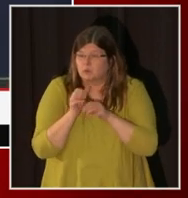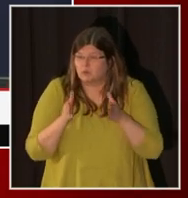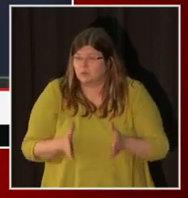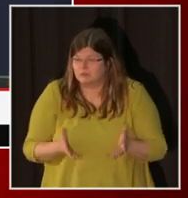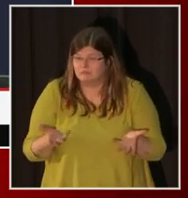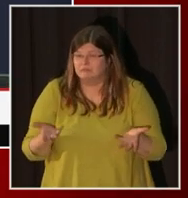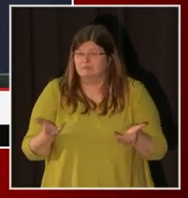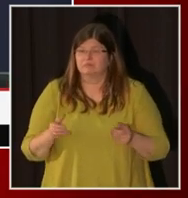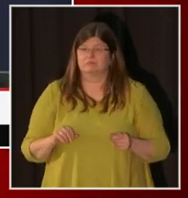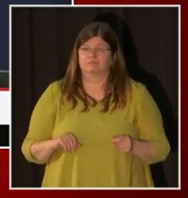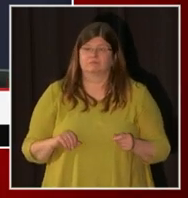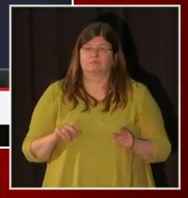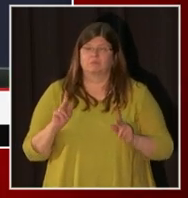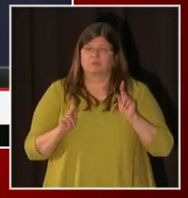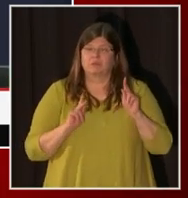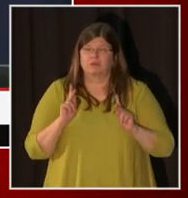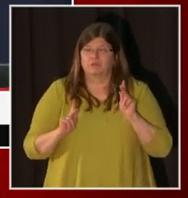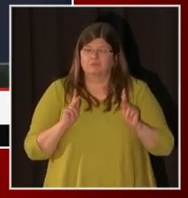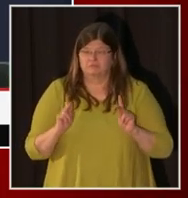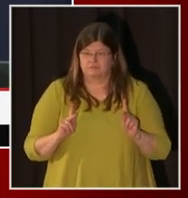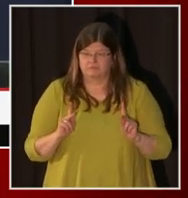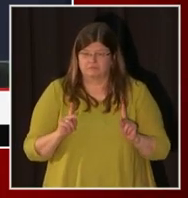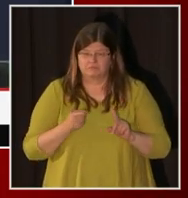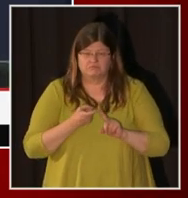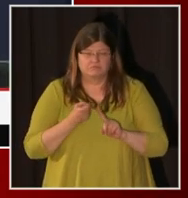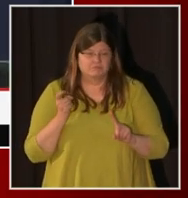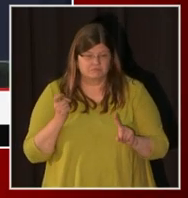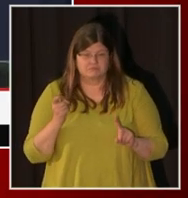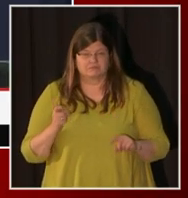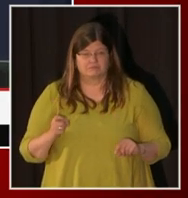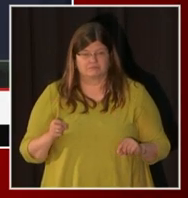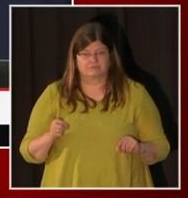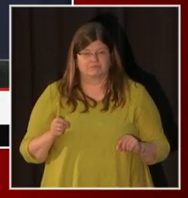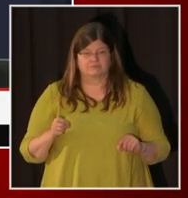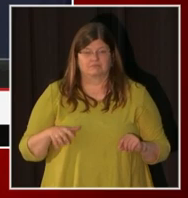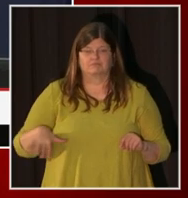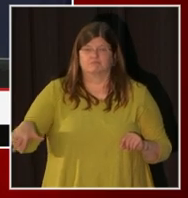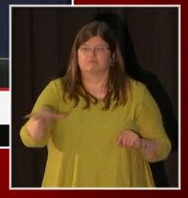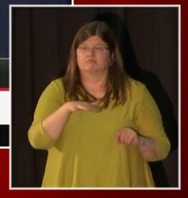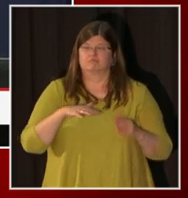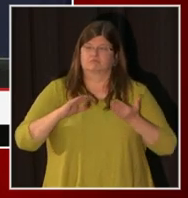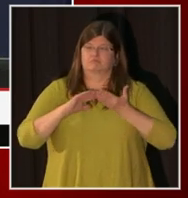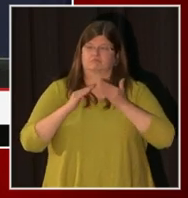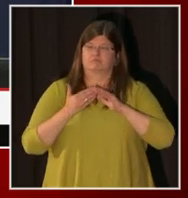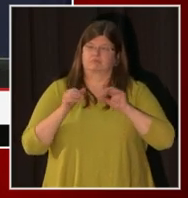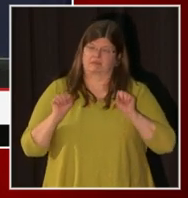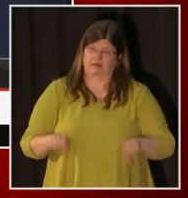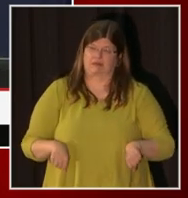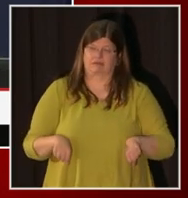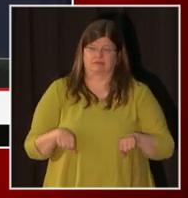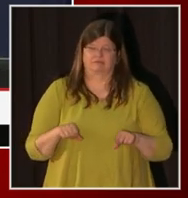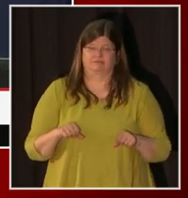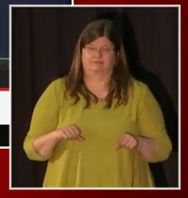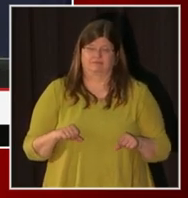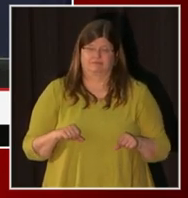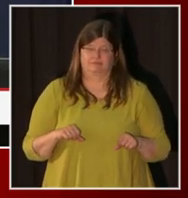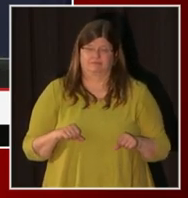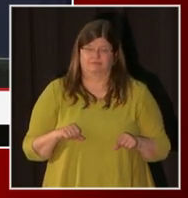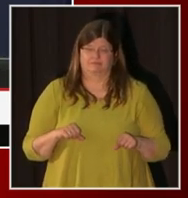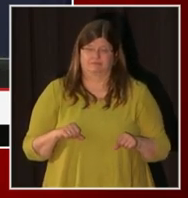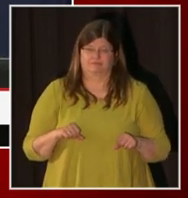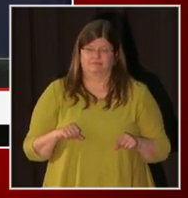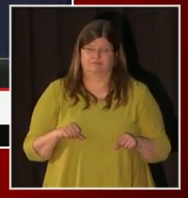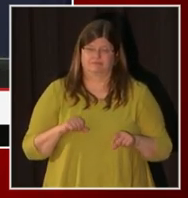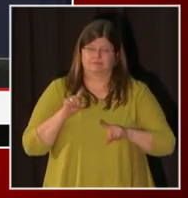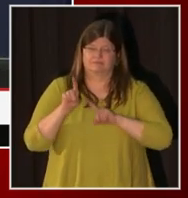are peers, who are individuals from the community who have the ability to be able to conduct some of these